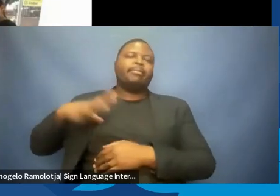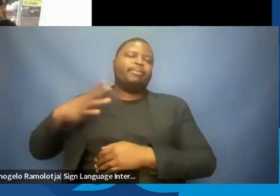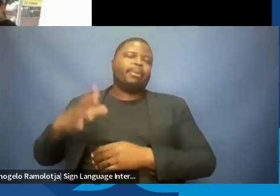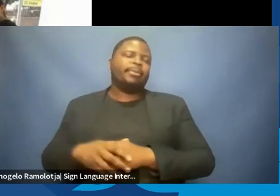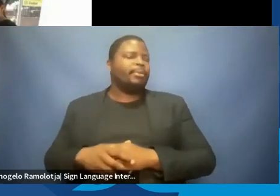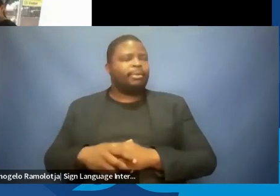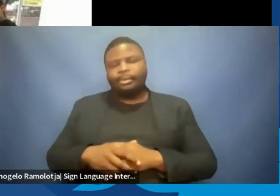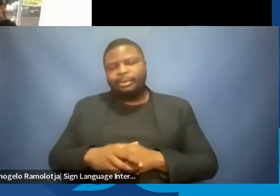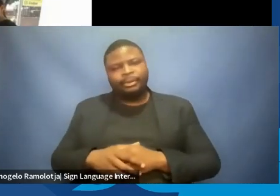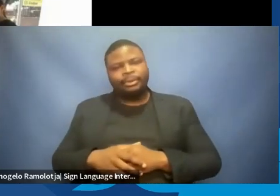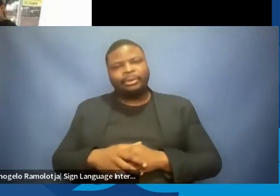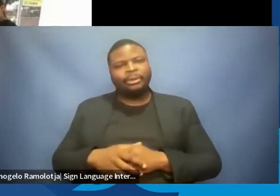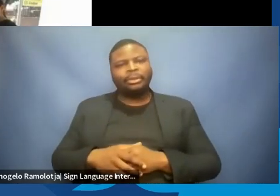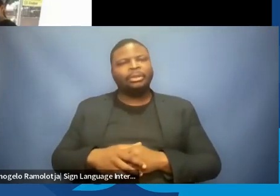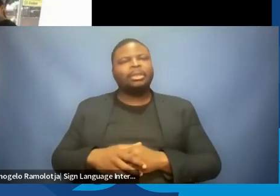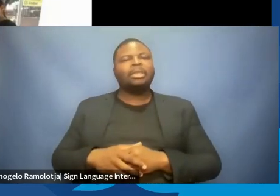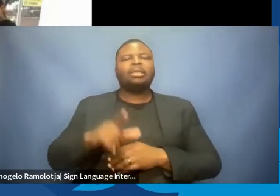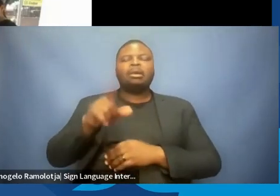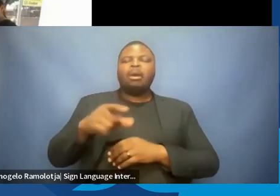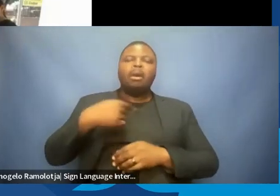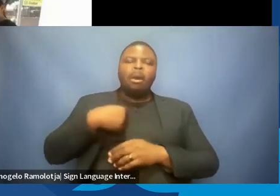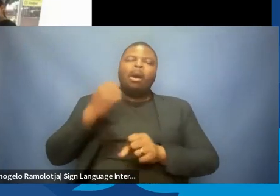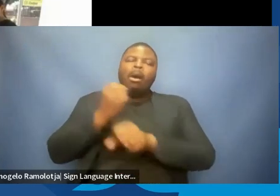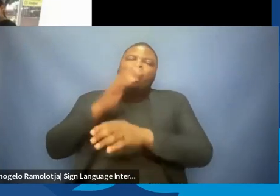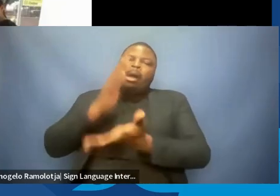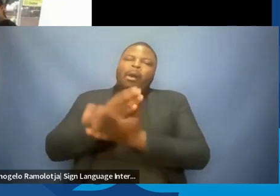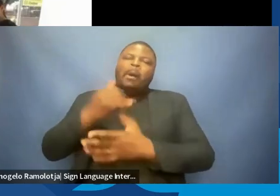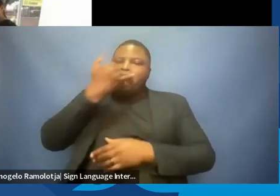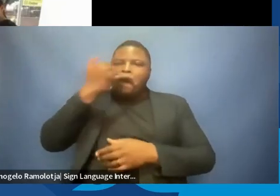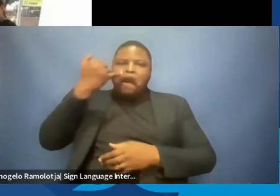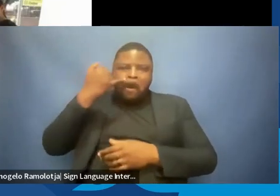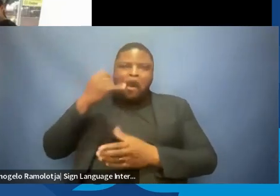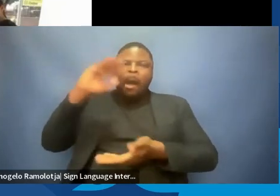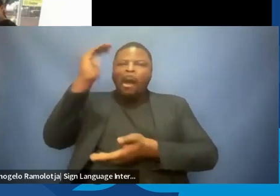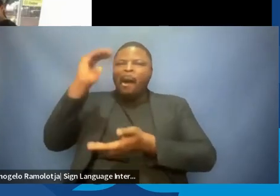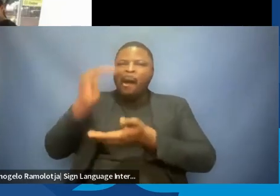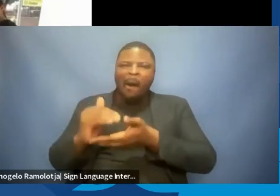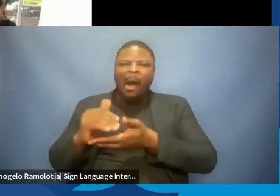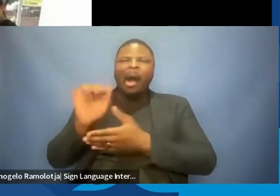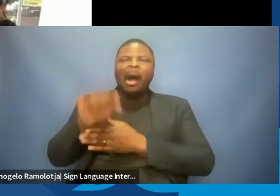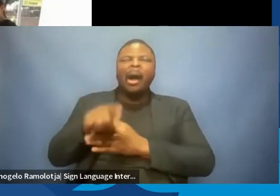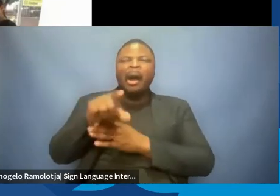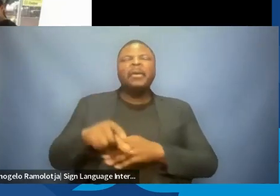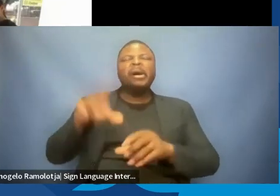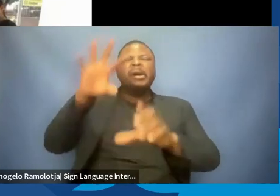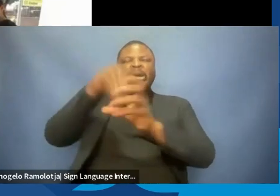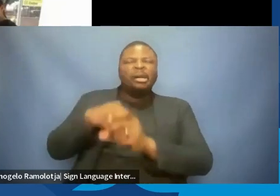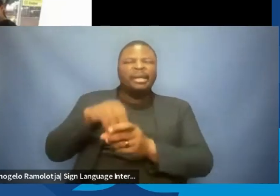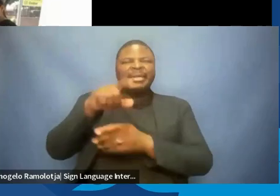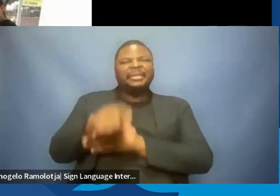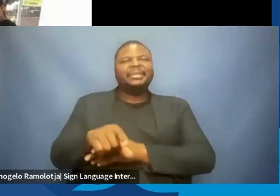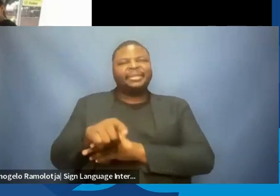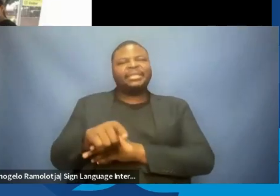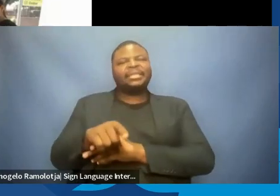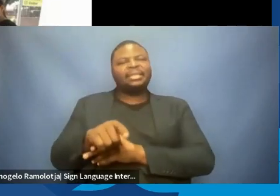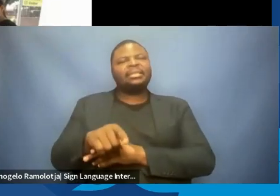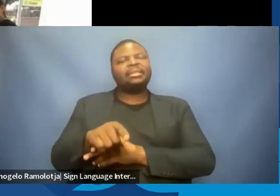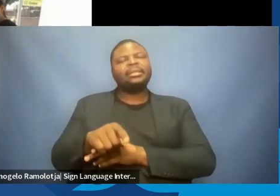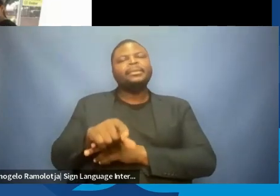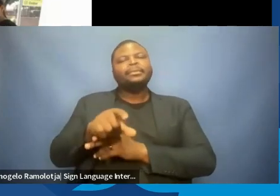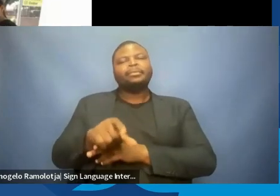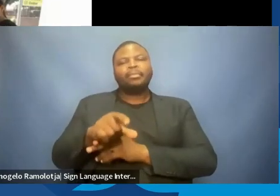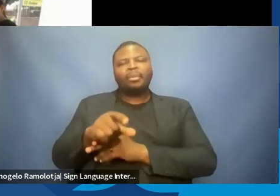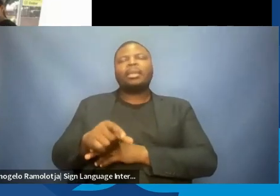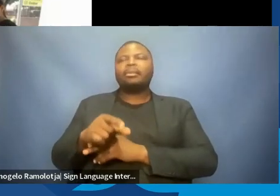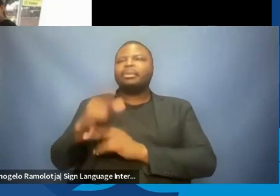an opportunity to do a lot of training. And the training is not just at community level, where we are training community